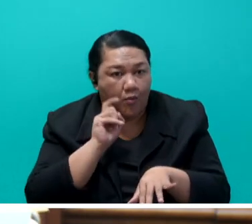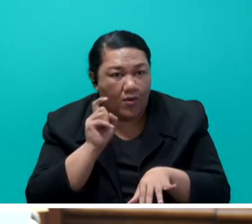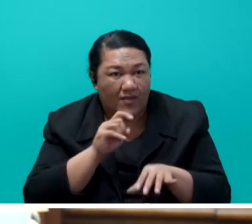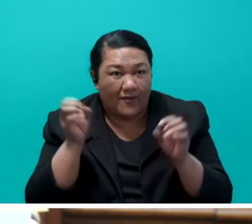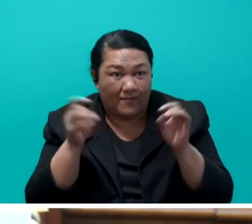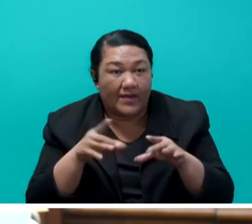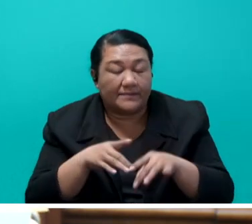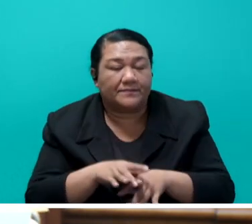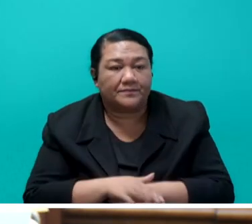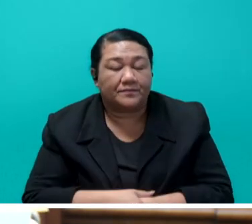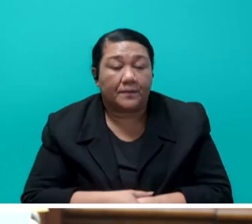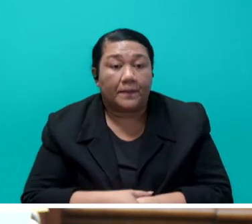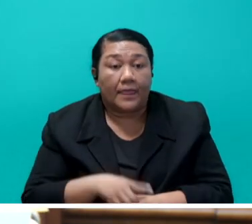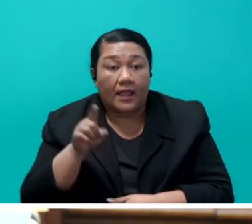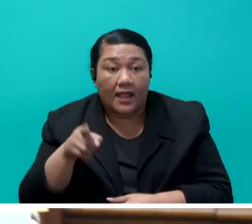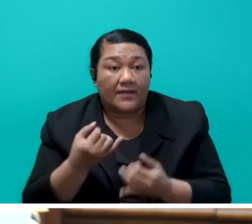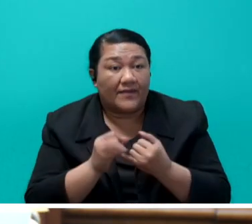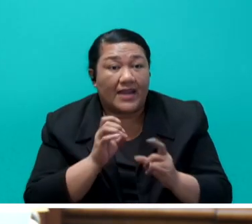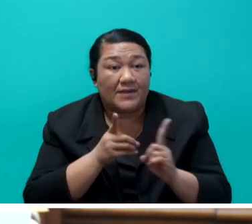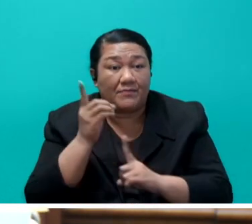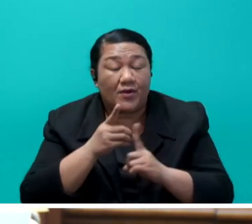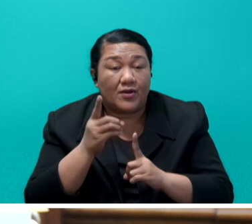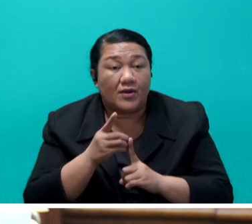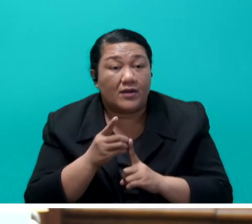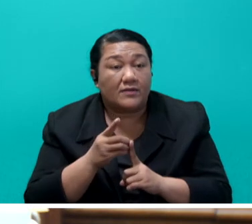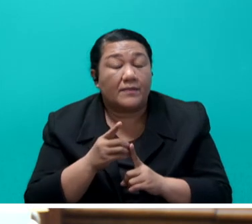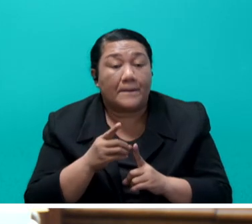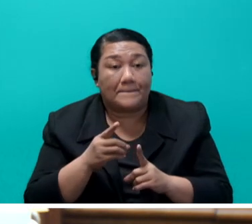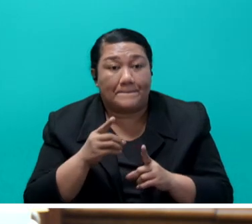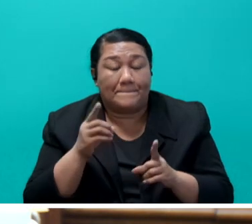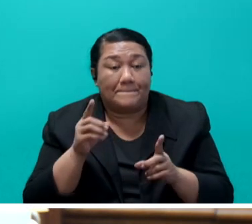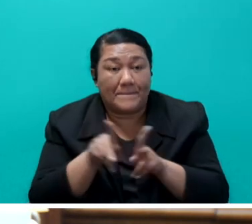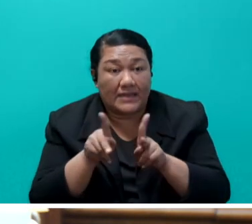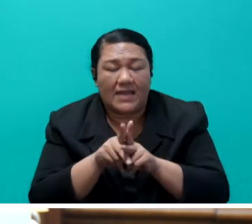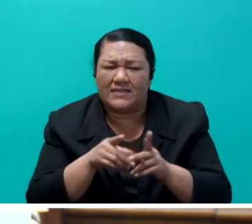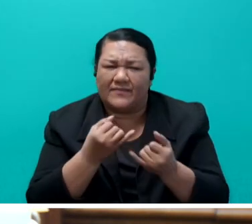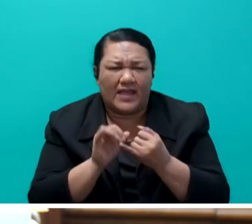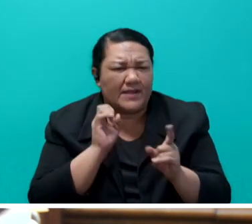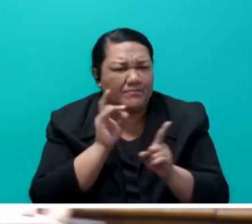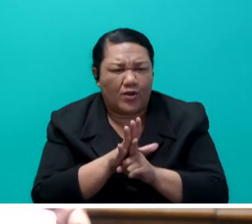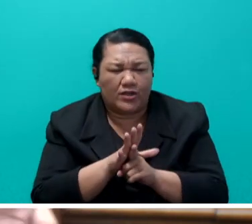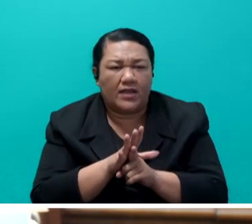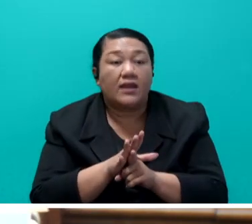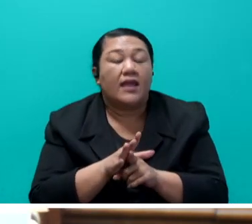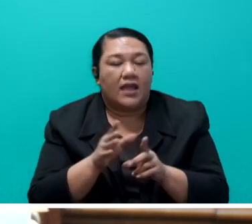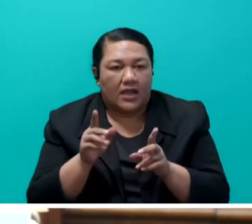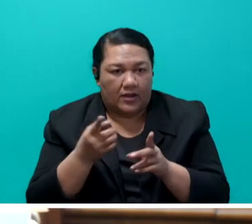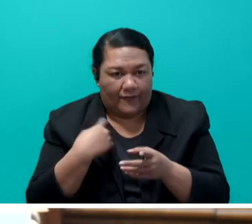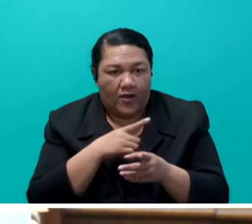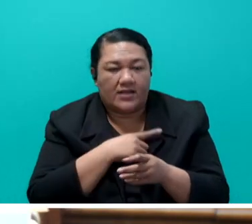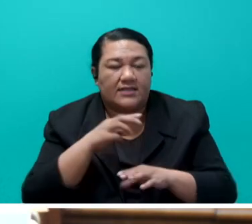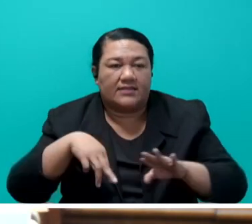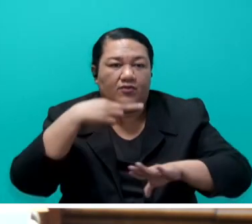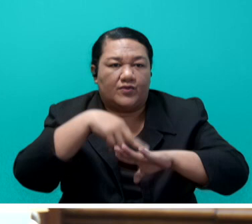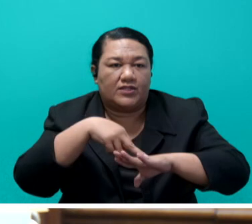an important development partner, both for us bilaterally and also for us as a region.